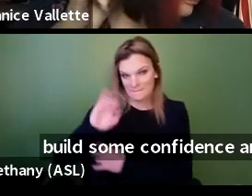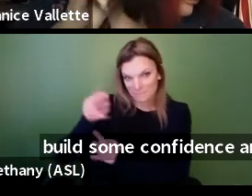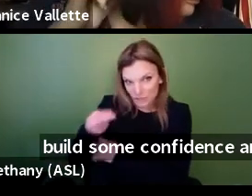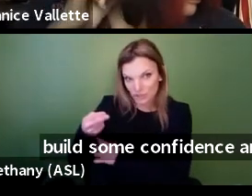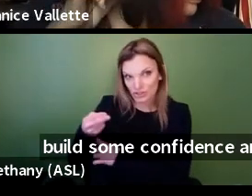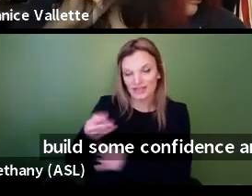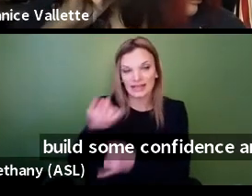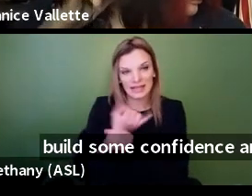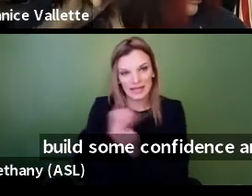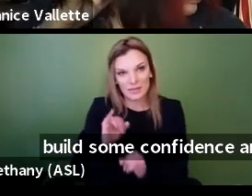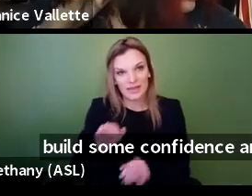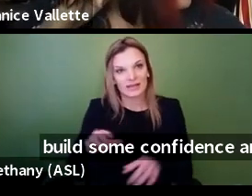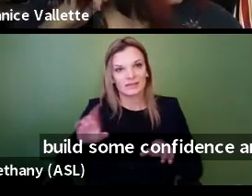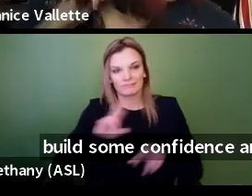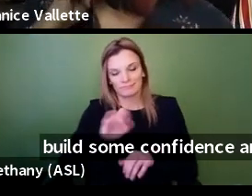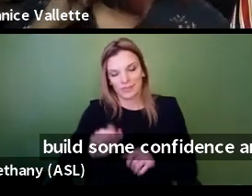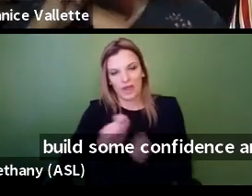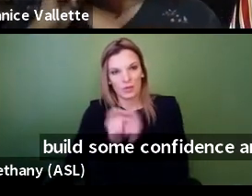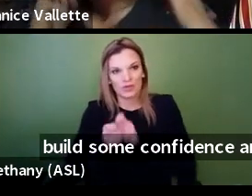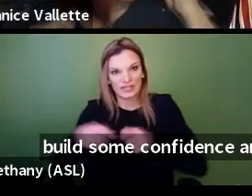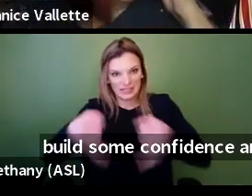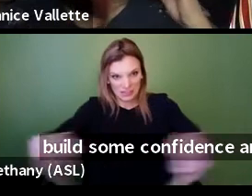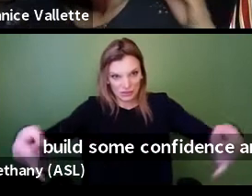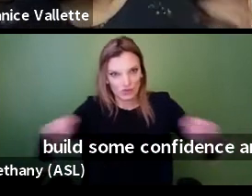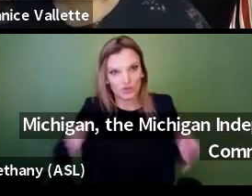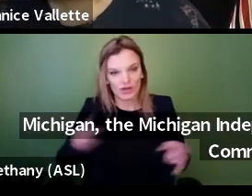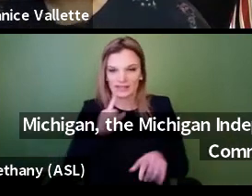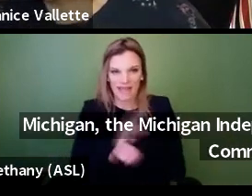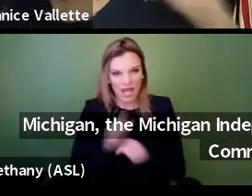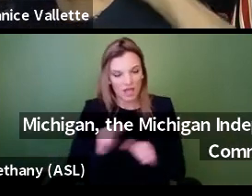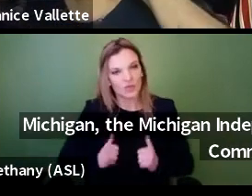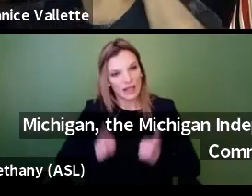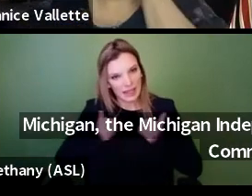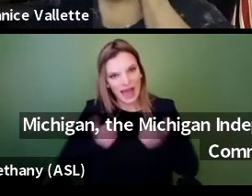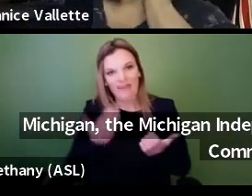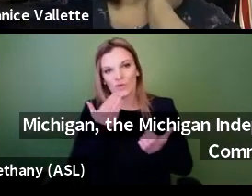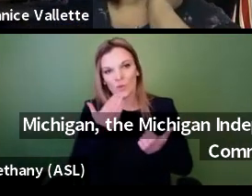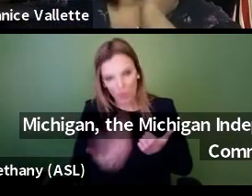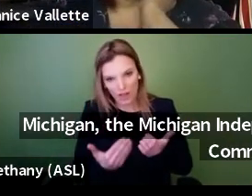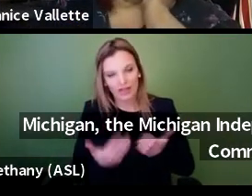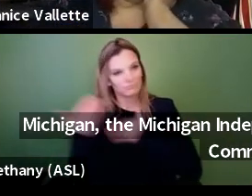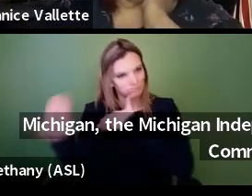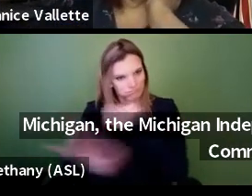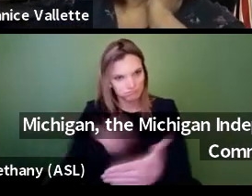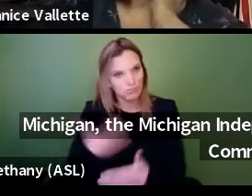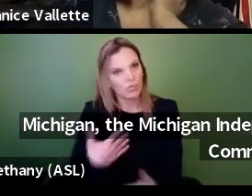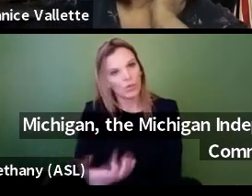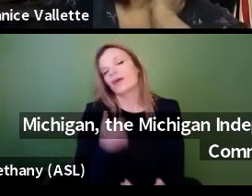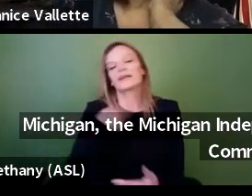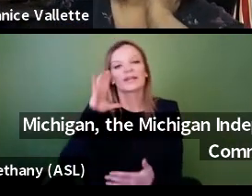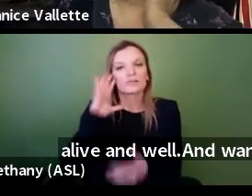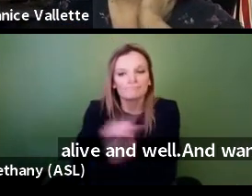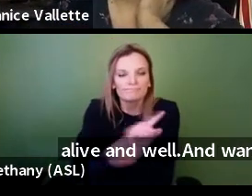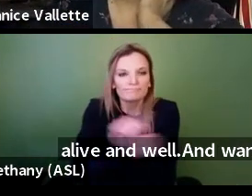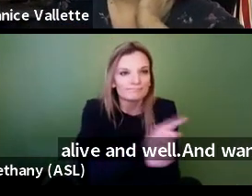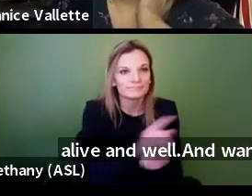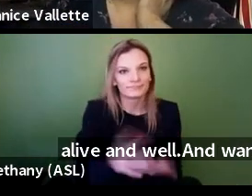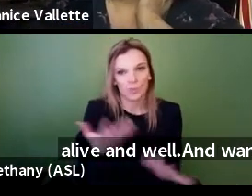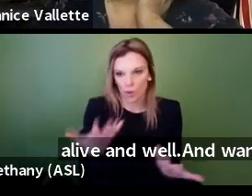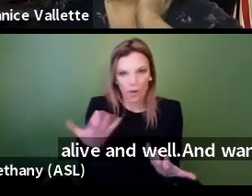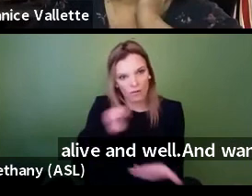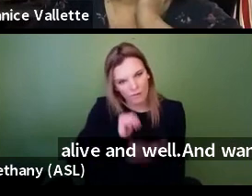Redistricting Commission is alive and well and wants to hear from each and everyone, if not all 10 million people, as many